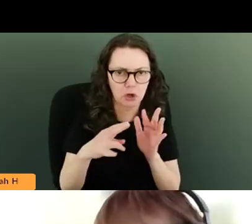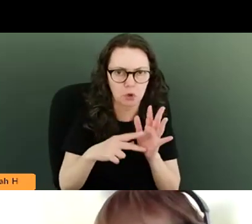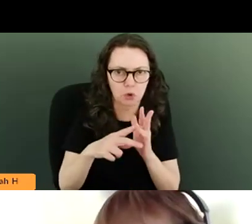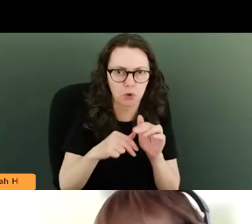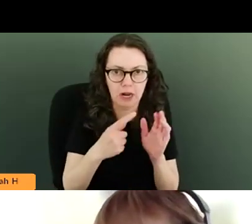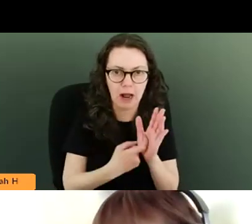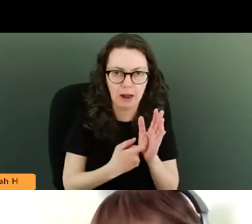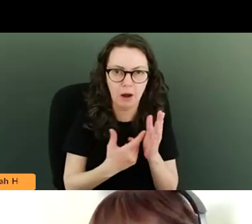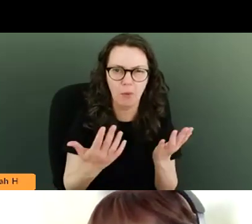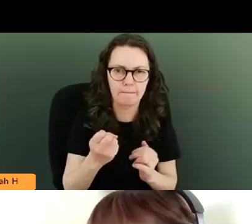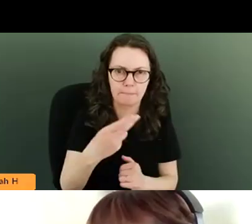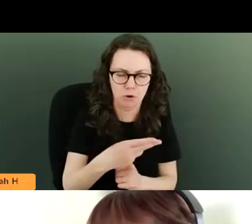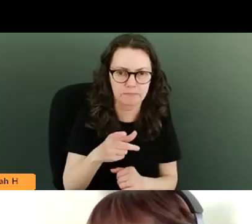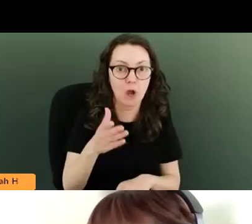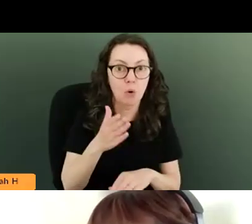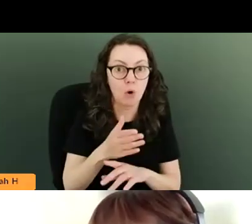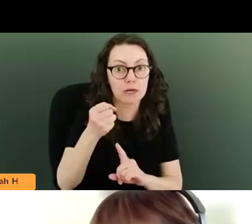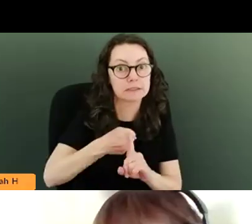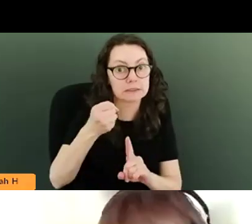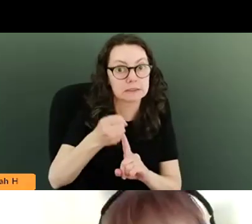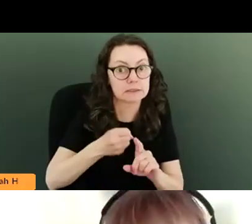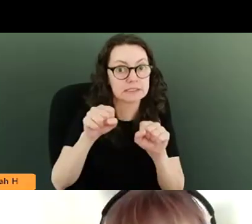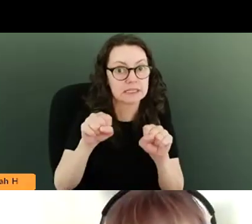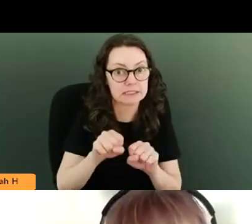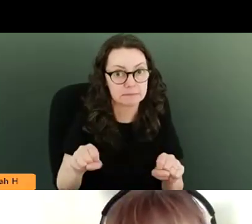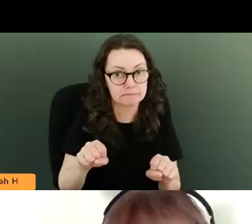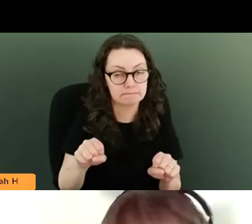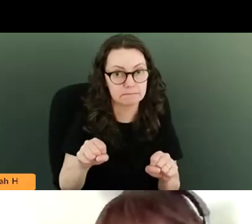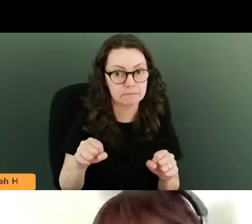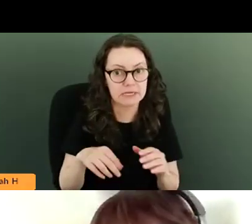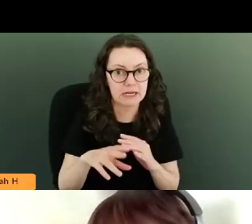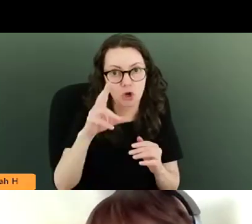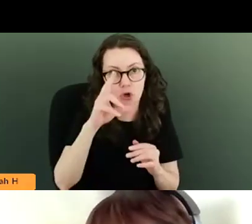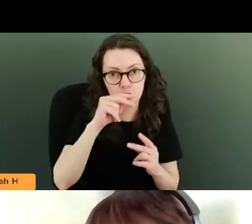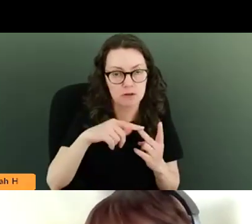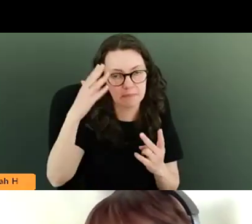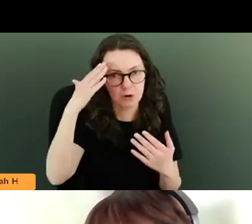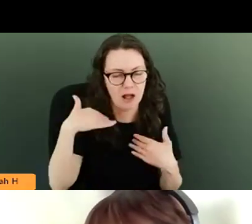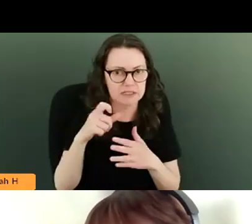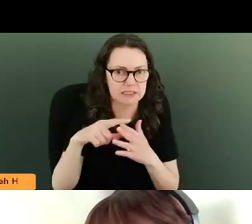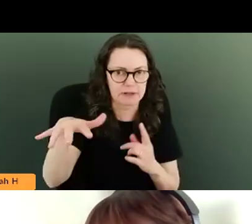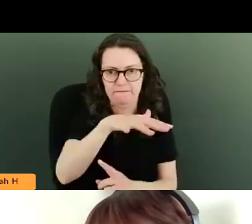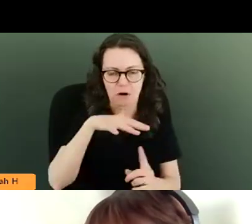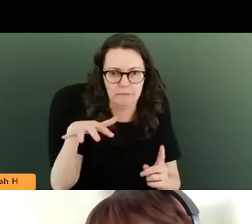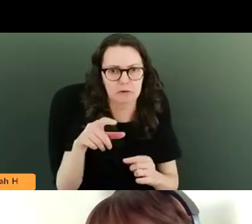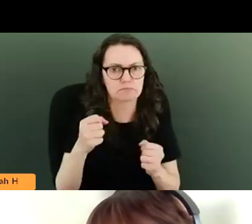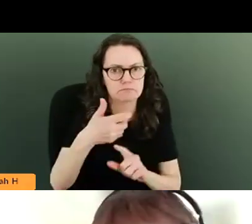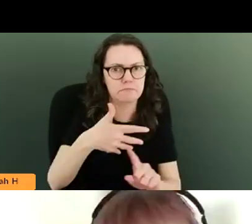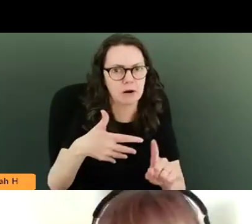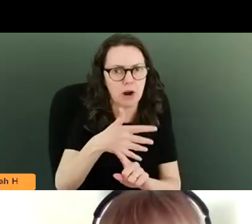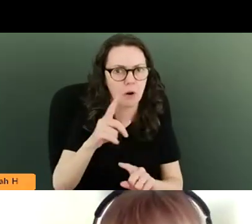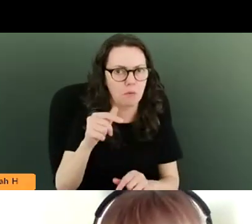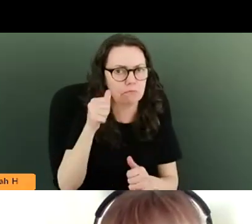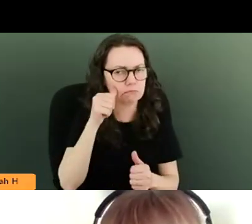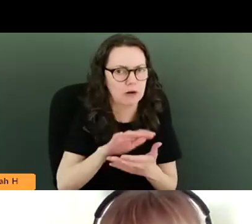consultancy and systemic advocacy roles within the youth, disability, and mental health sectors. With a strong background in